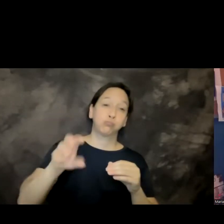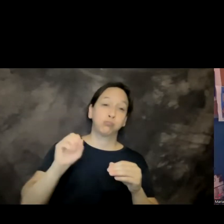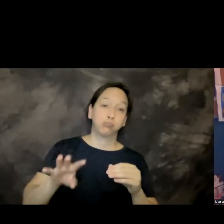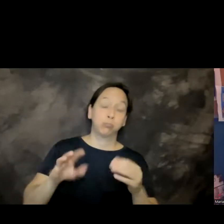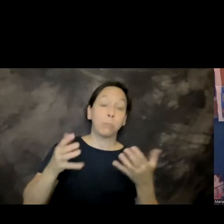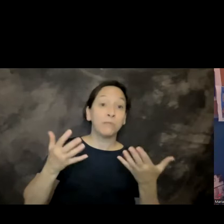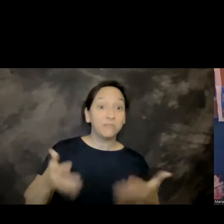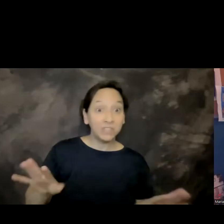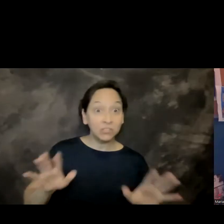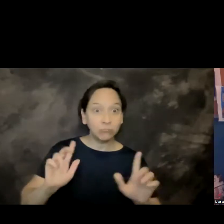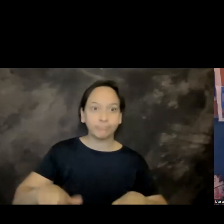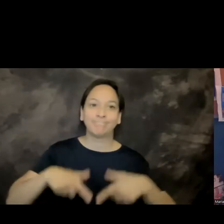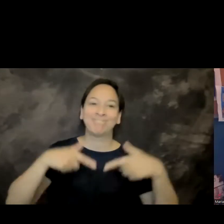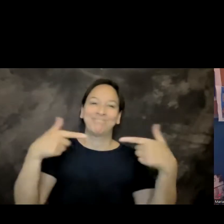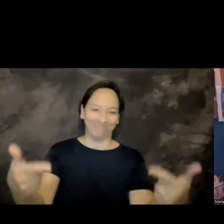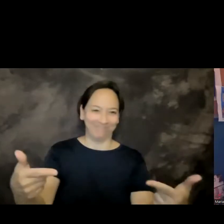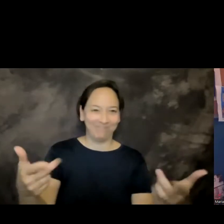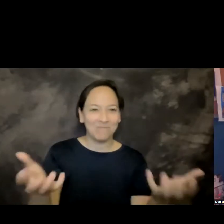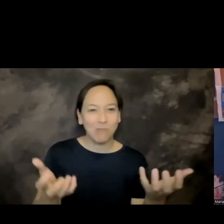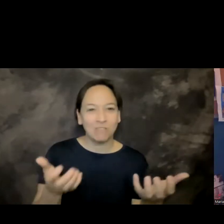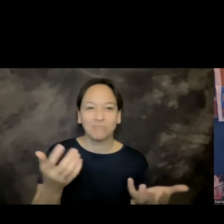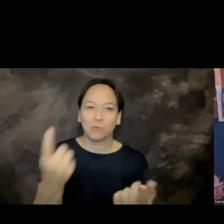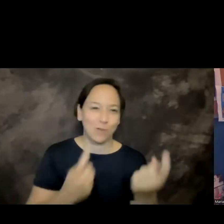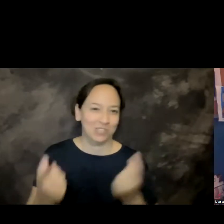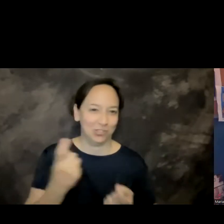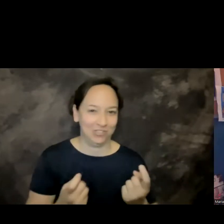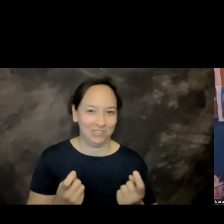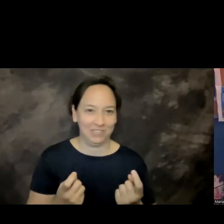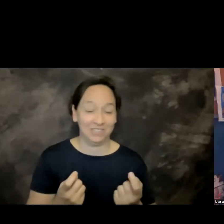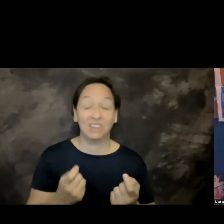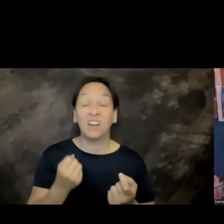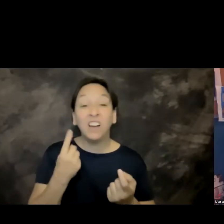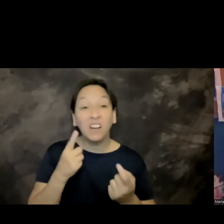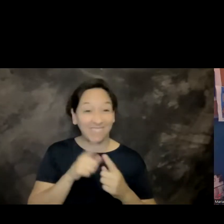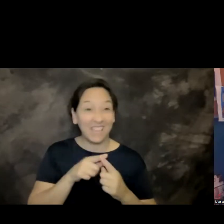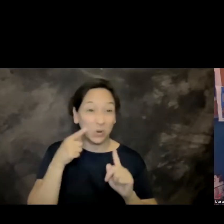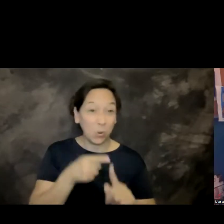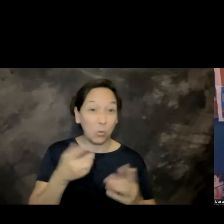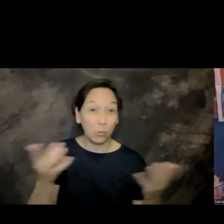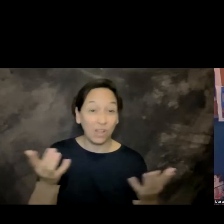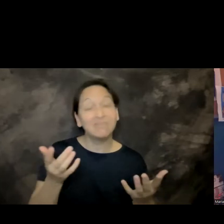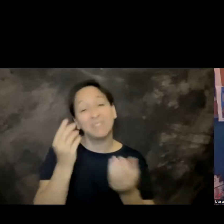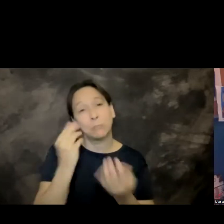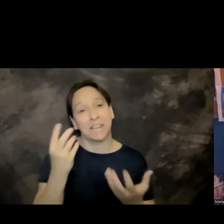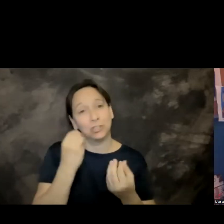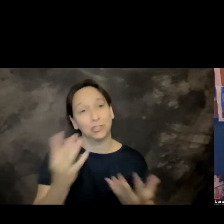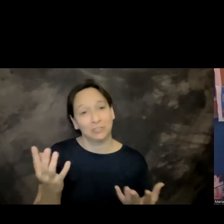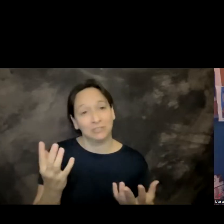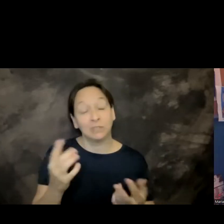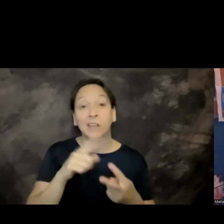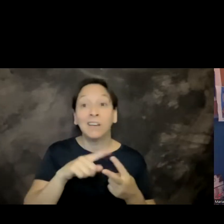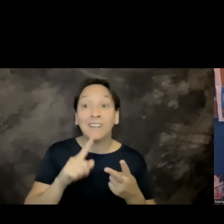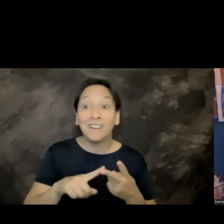But first is, we just want to get the information to you all. Goal number 2, ask that you help us get that information